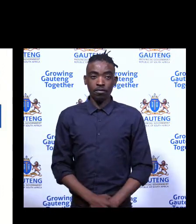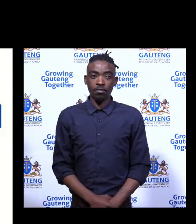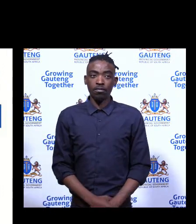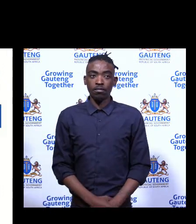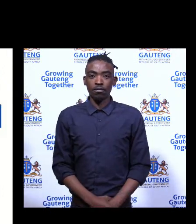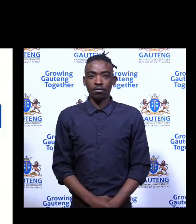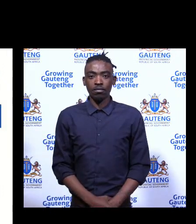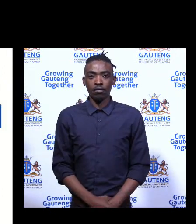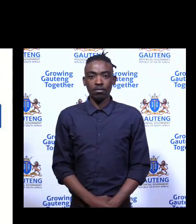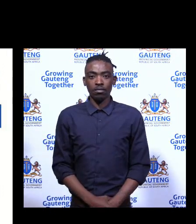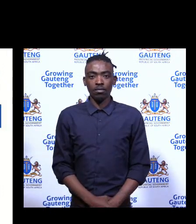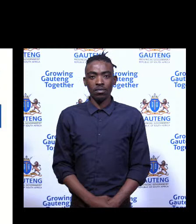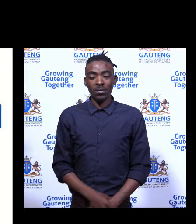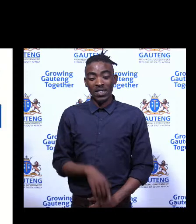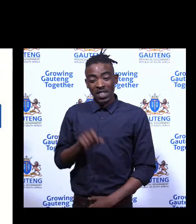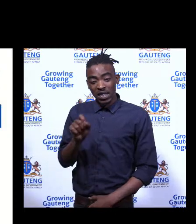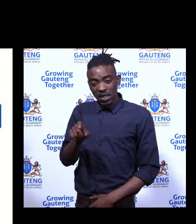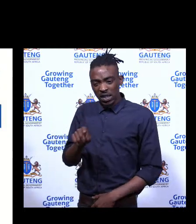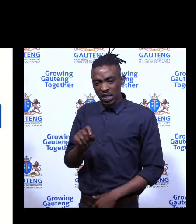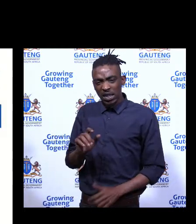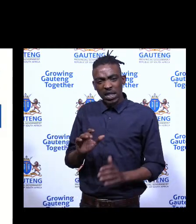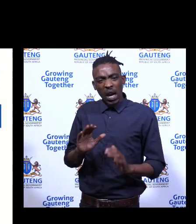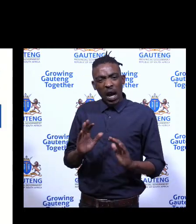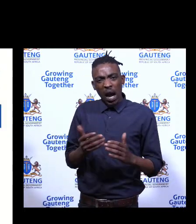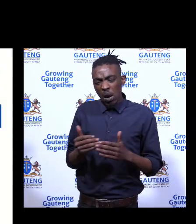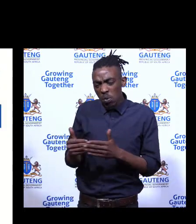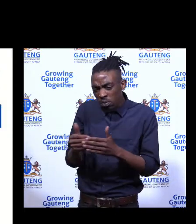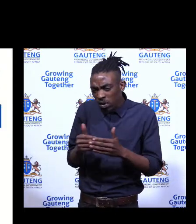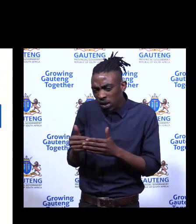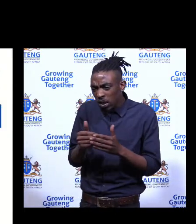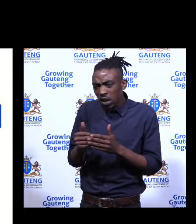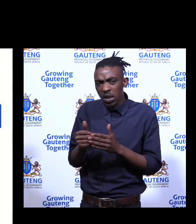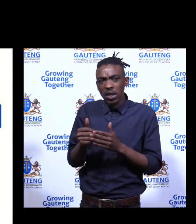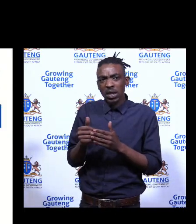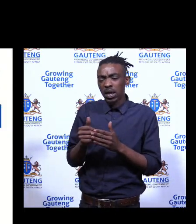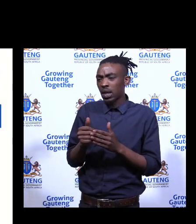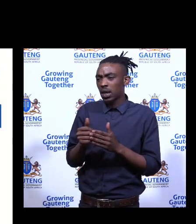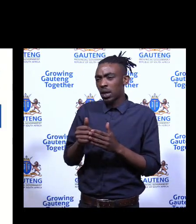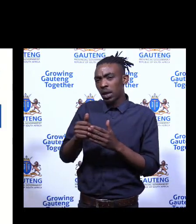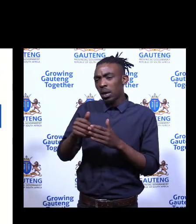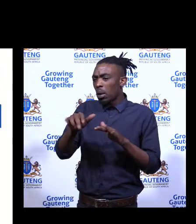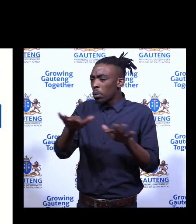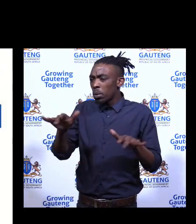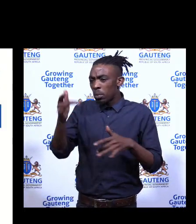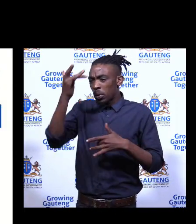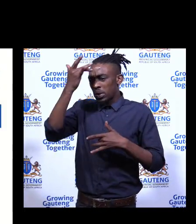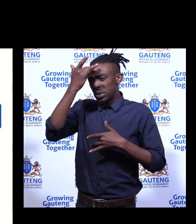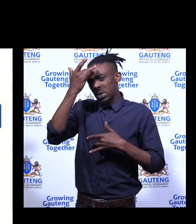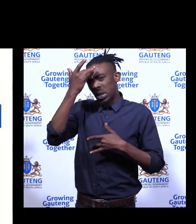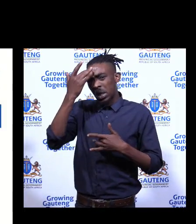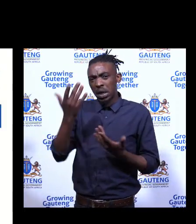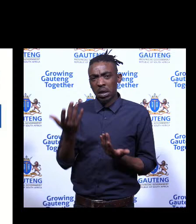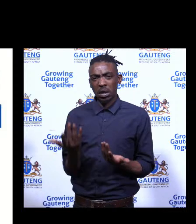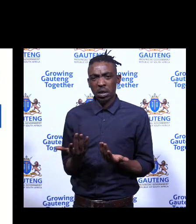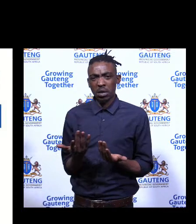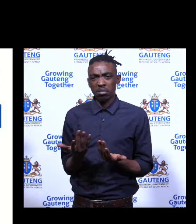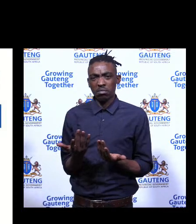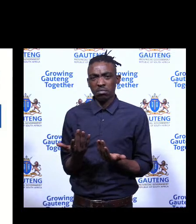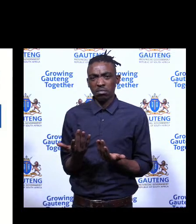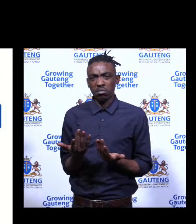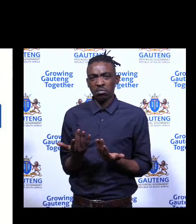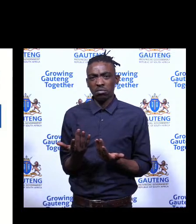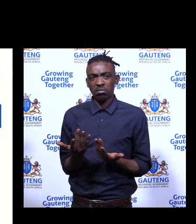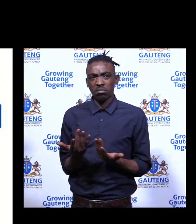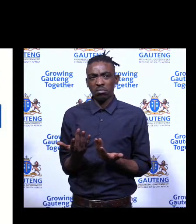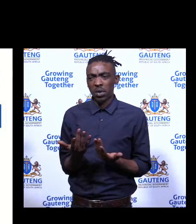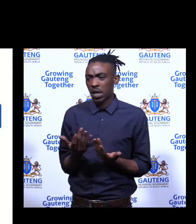do we look after patients that have now been diagnosed and have come